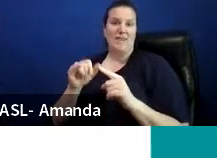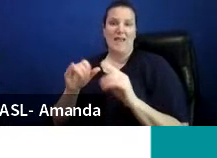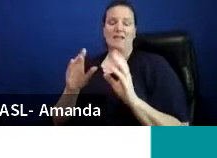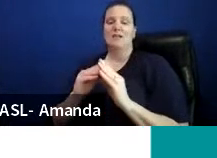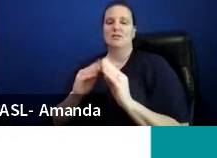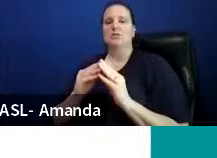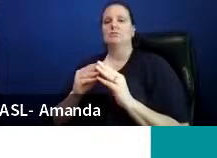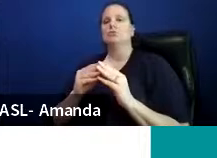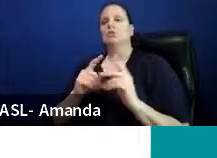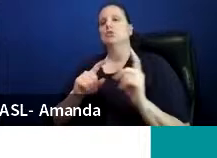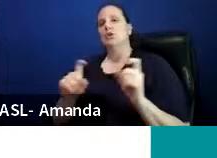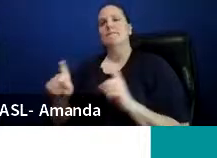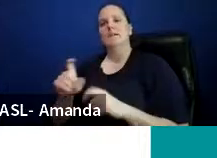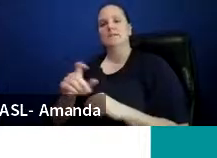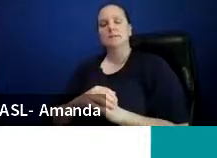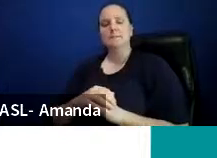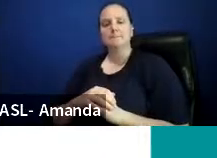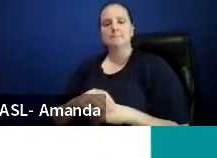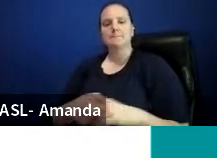and surveys.